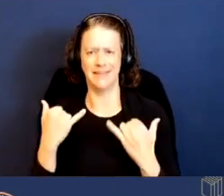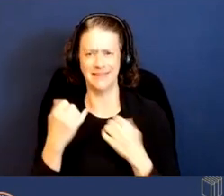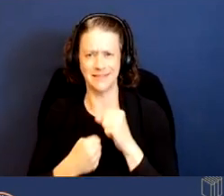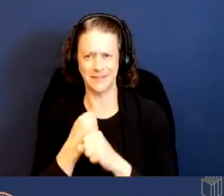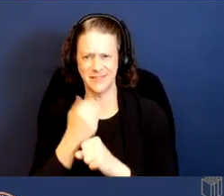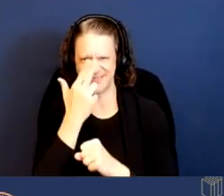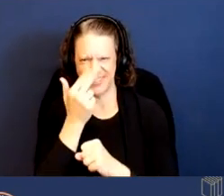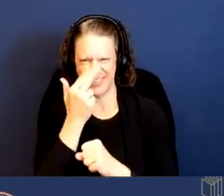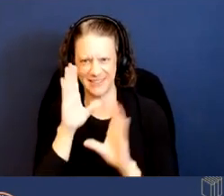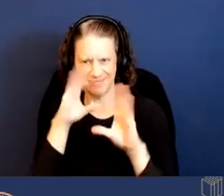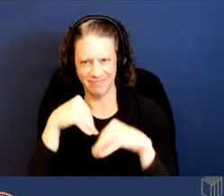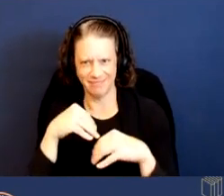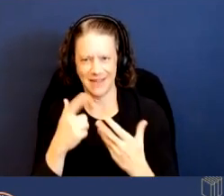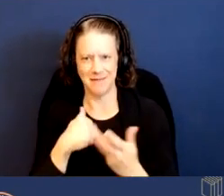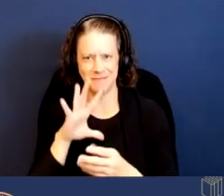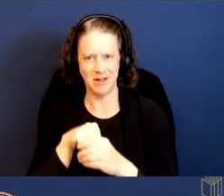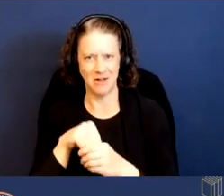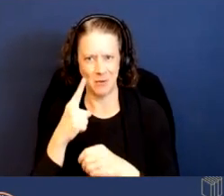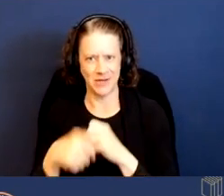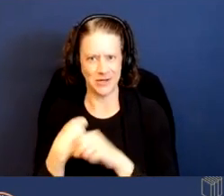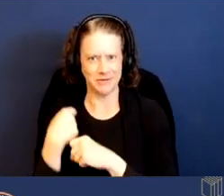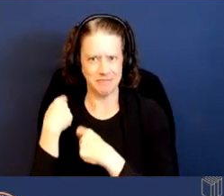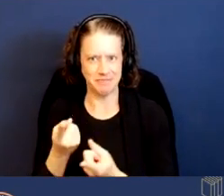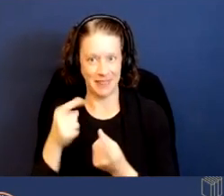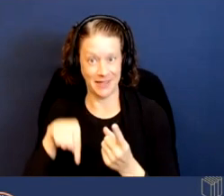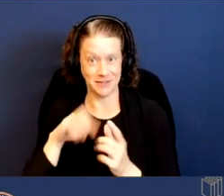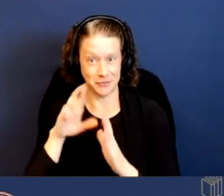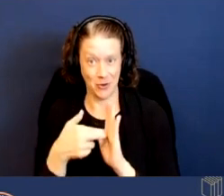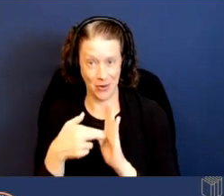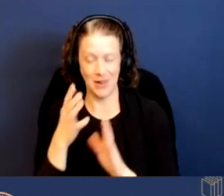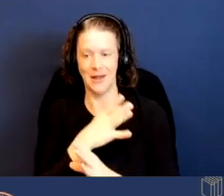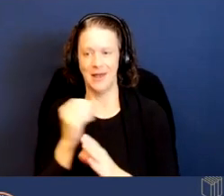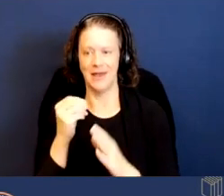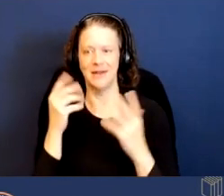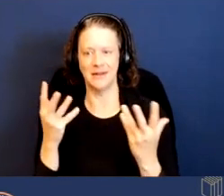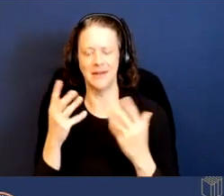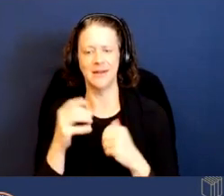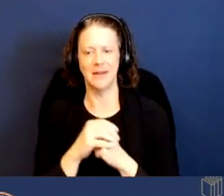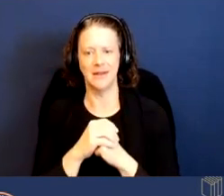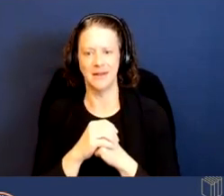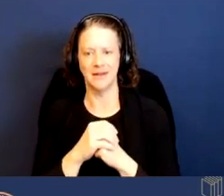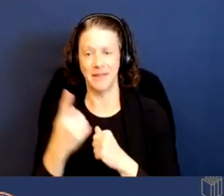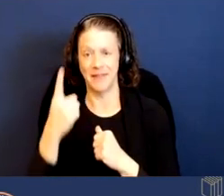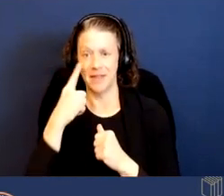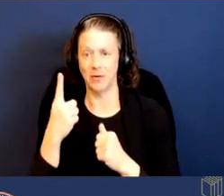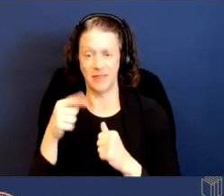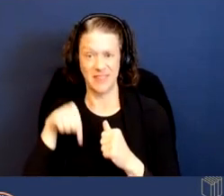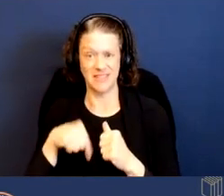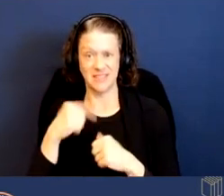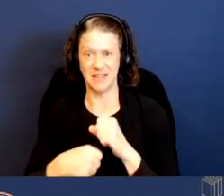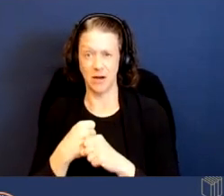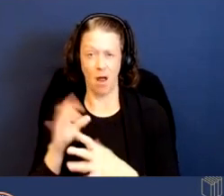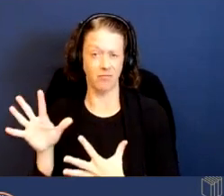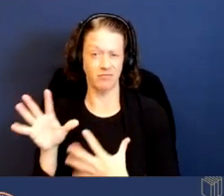that I've been in this role, and, really want to It's been, I think, one of the fastest years of my life, and